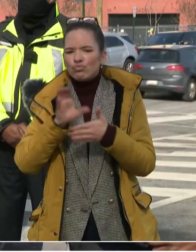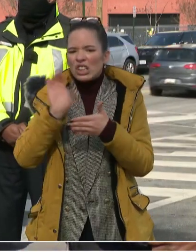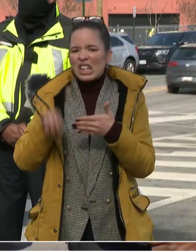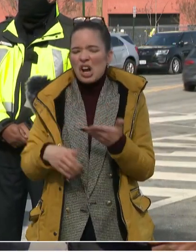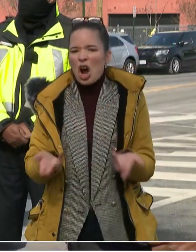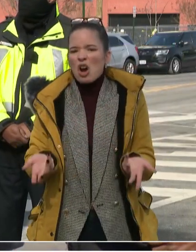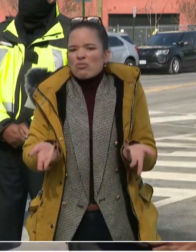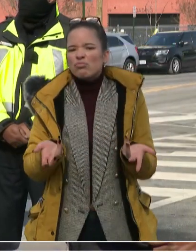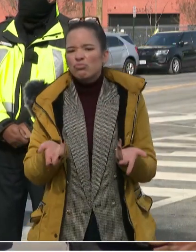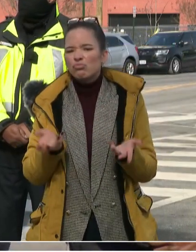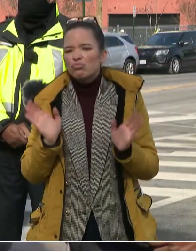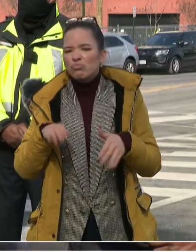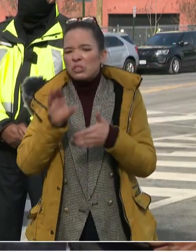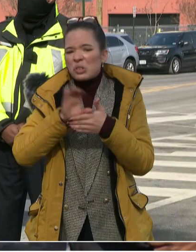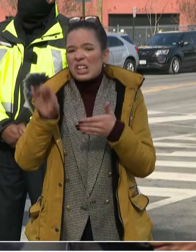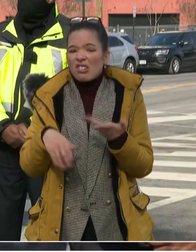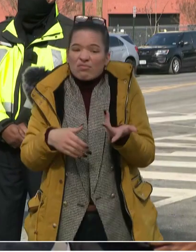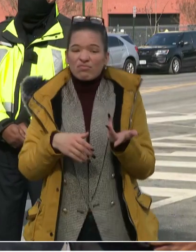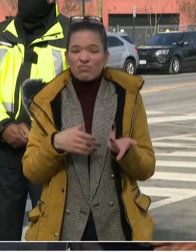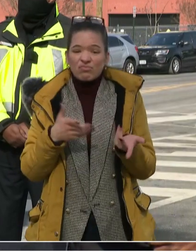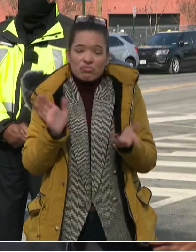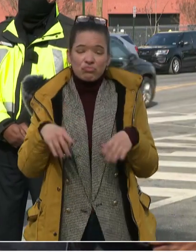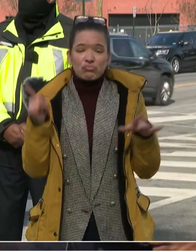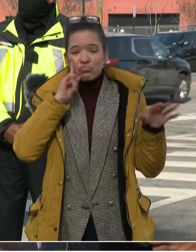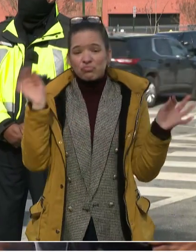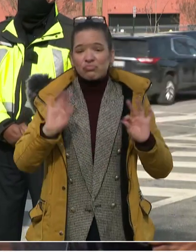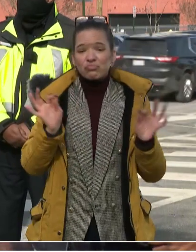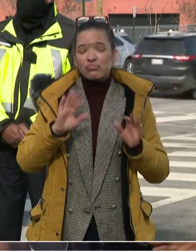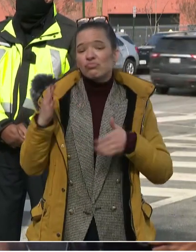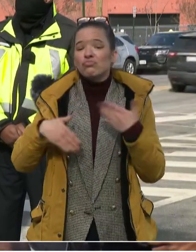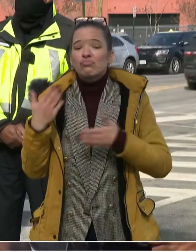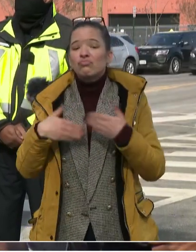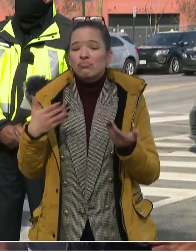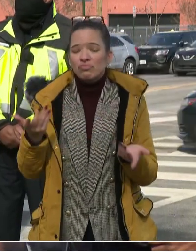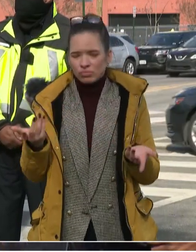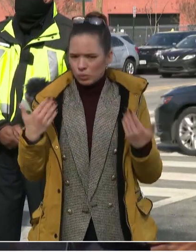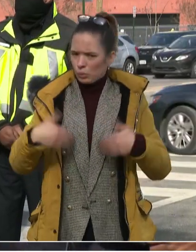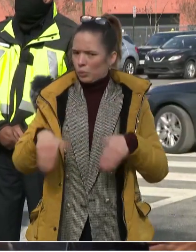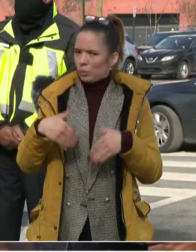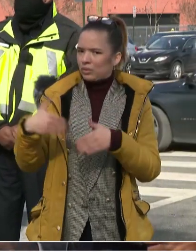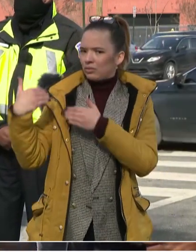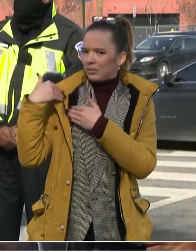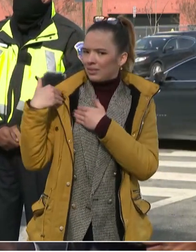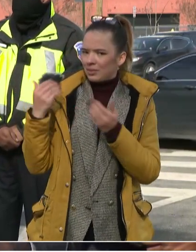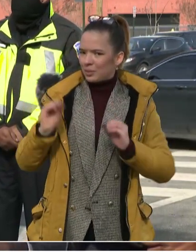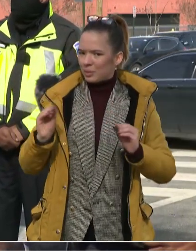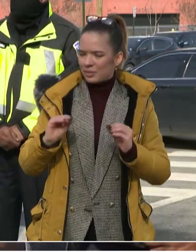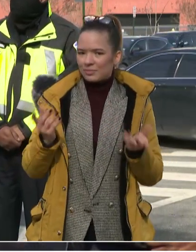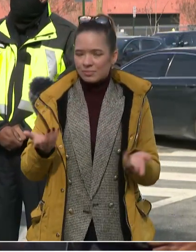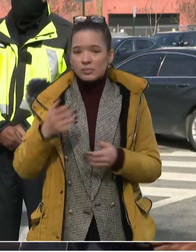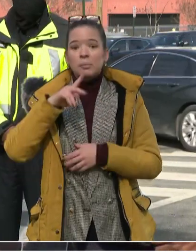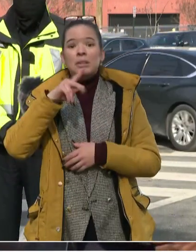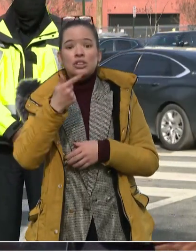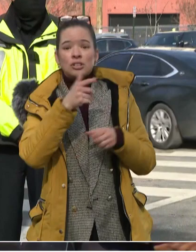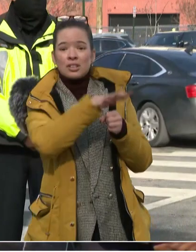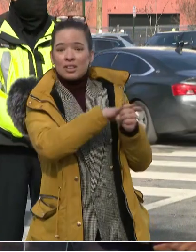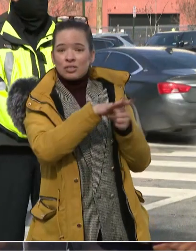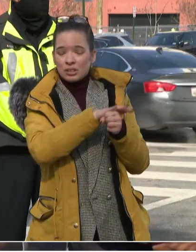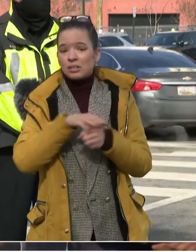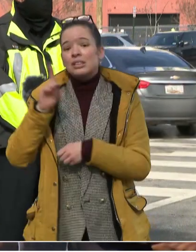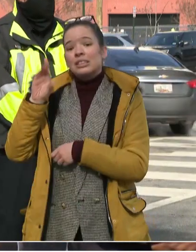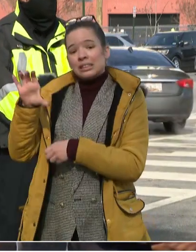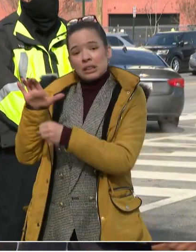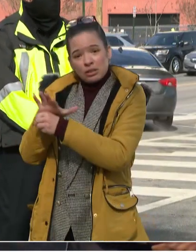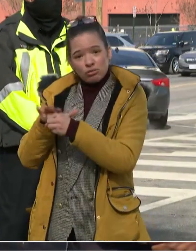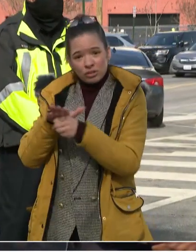have no fear of accountability. At Prince George's County and Washington, D.C., we share more than just